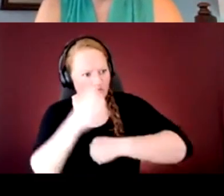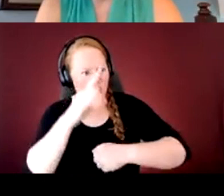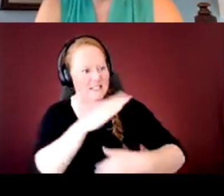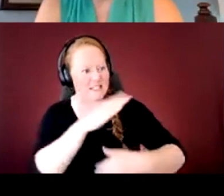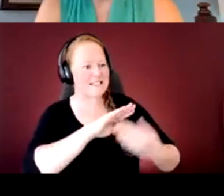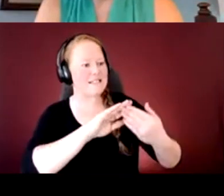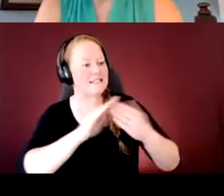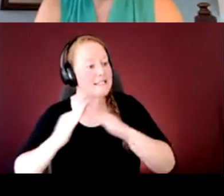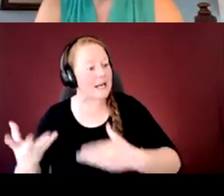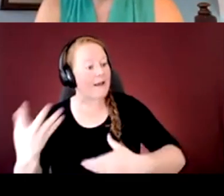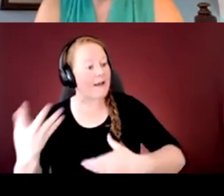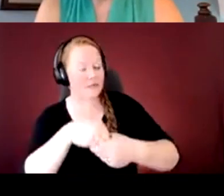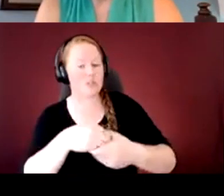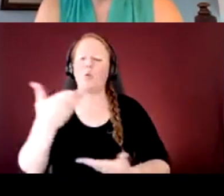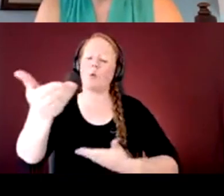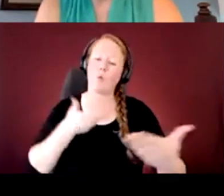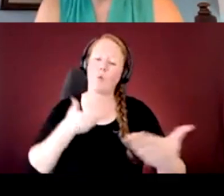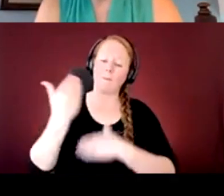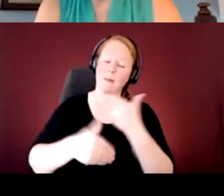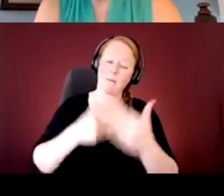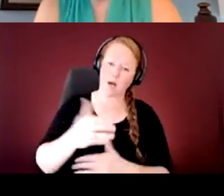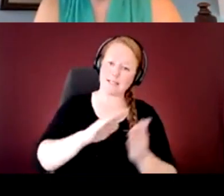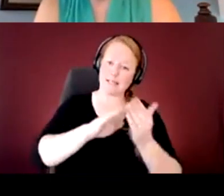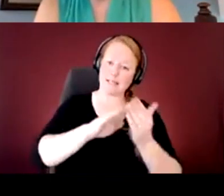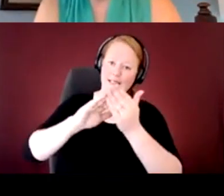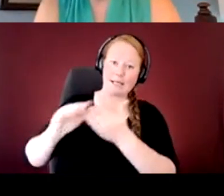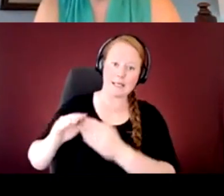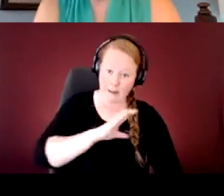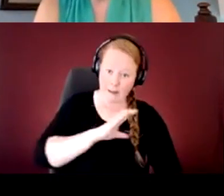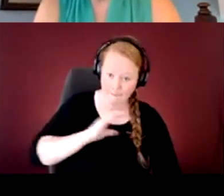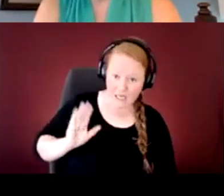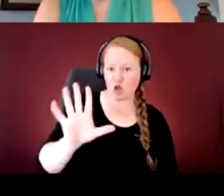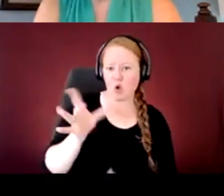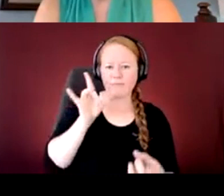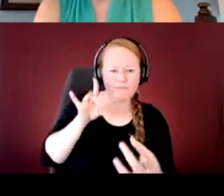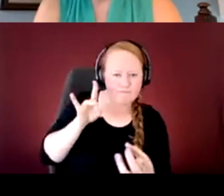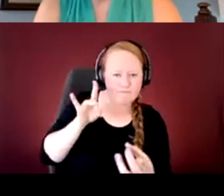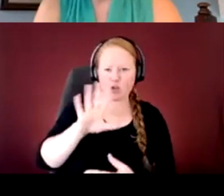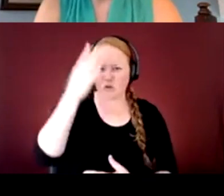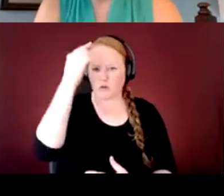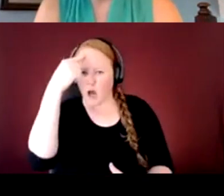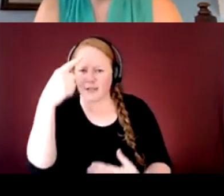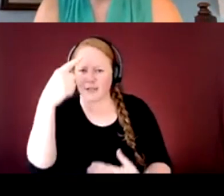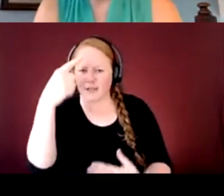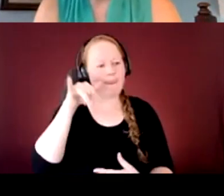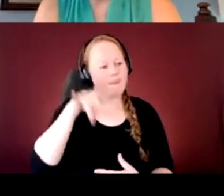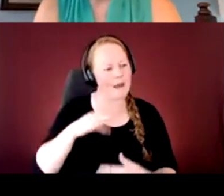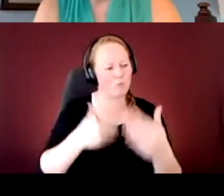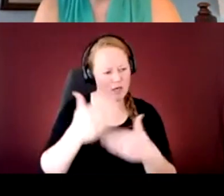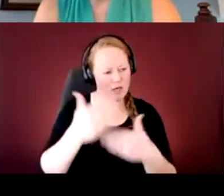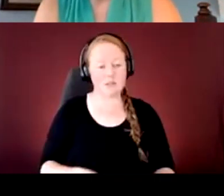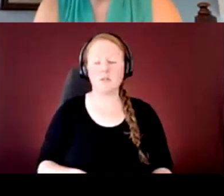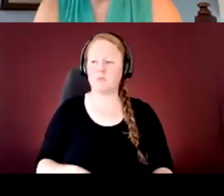the process committee's input and recommendations on that front. Okay, great. So I just want to make sure